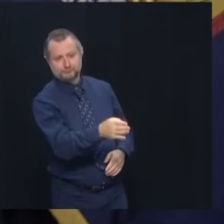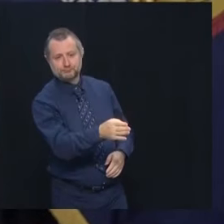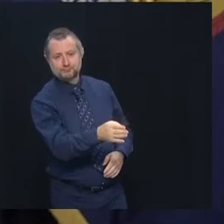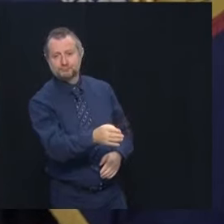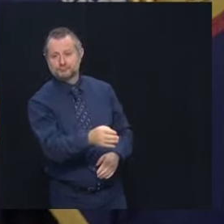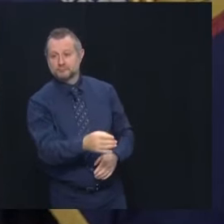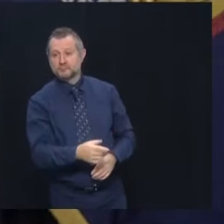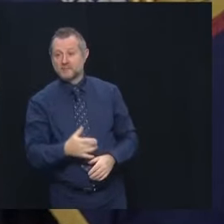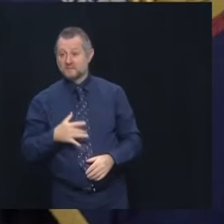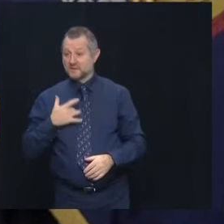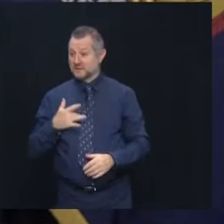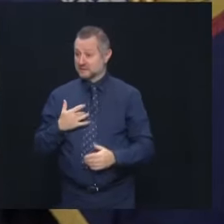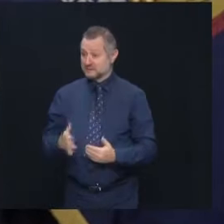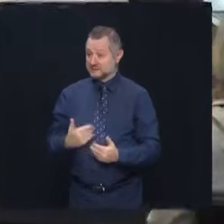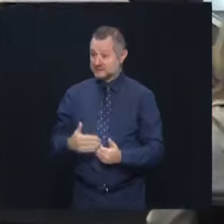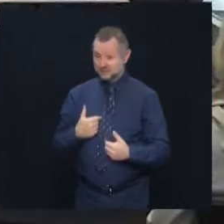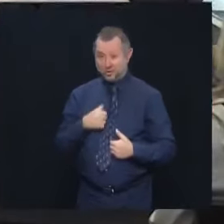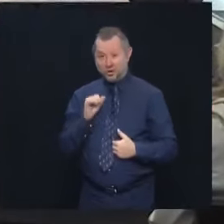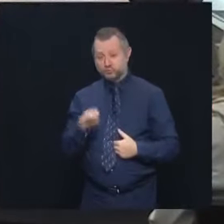conversation.